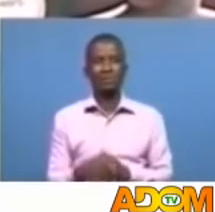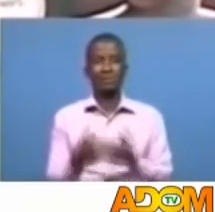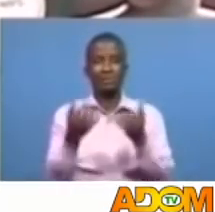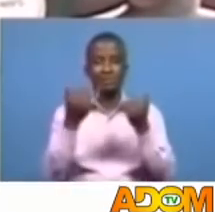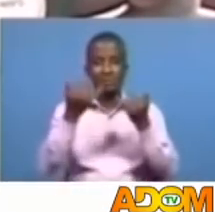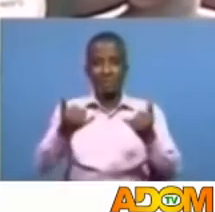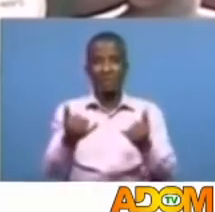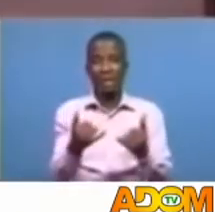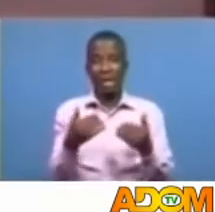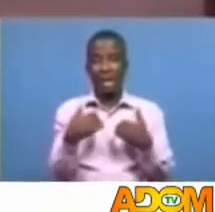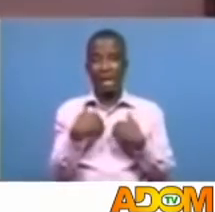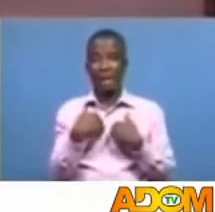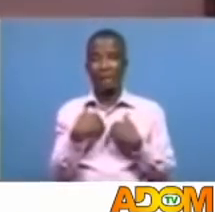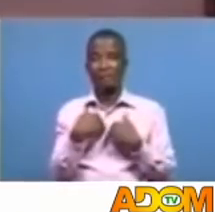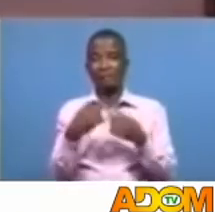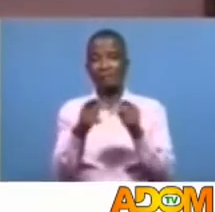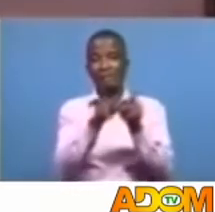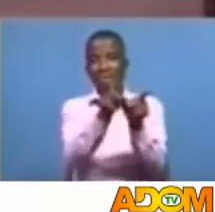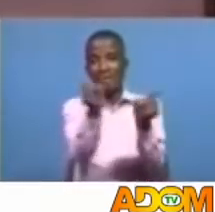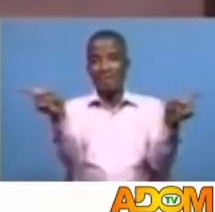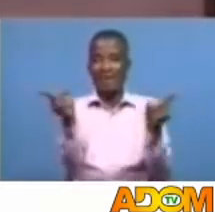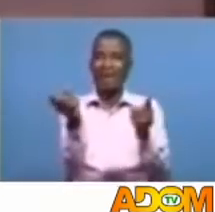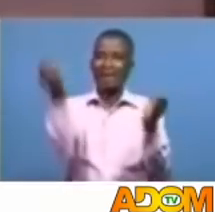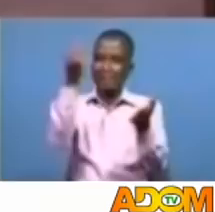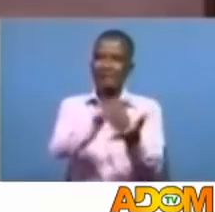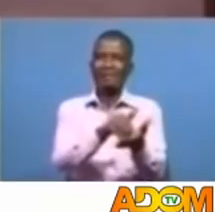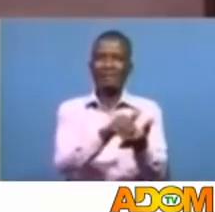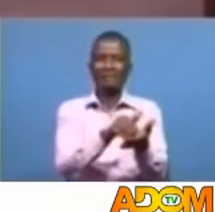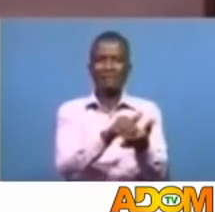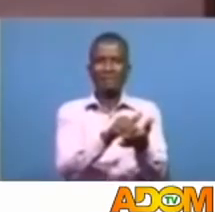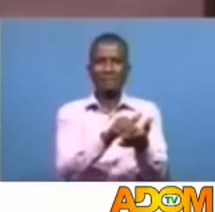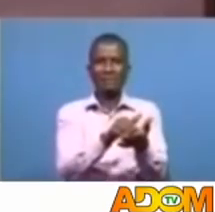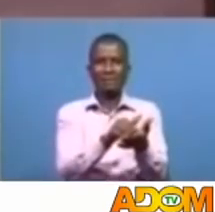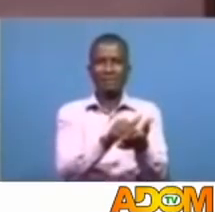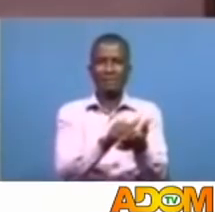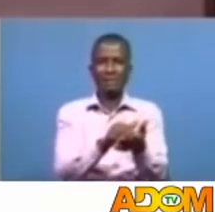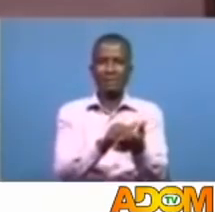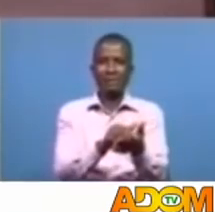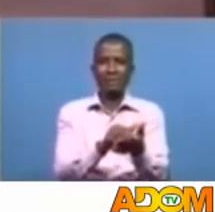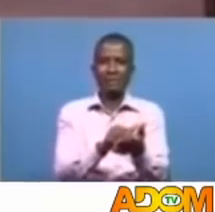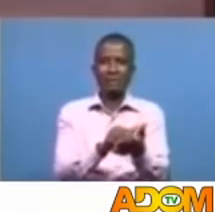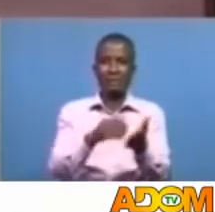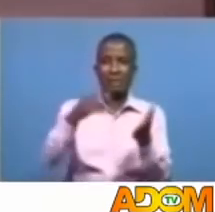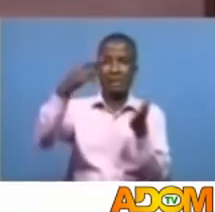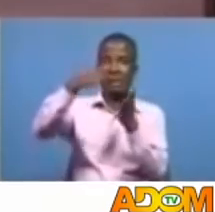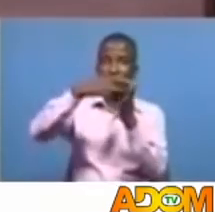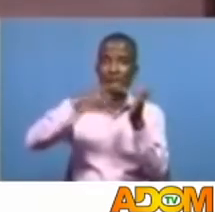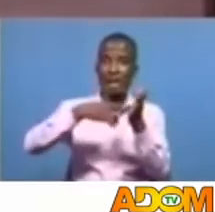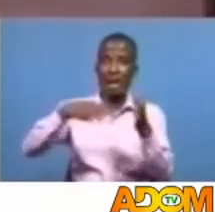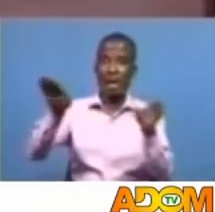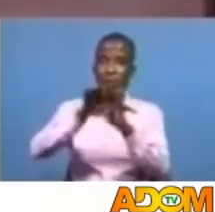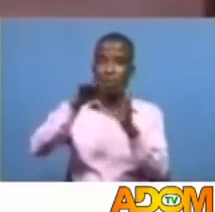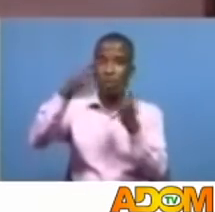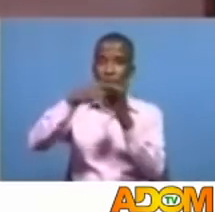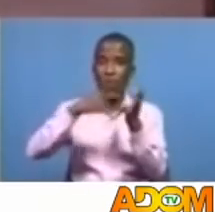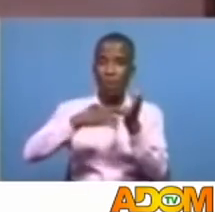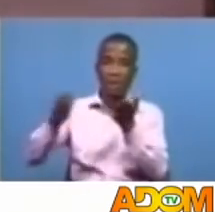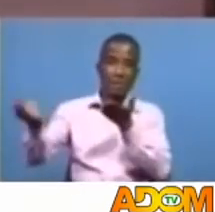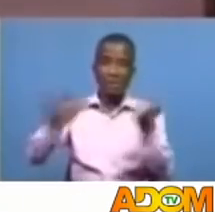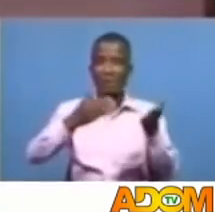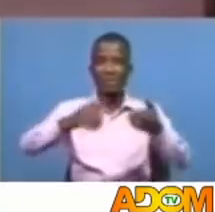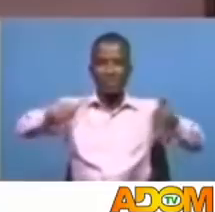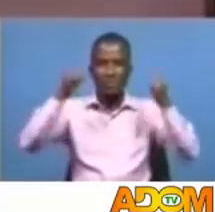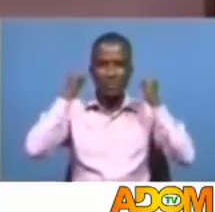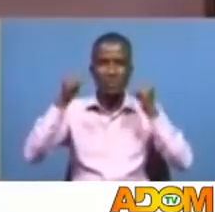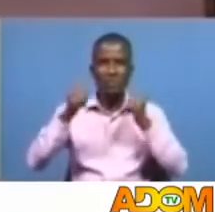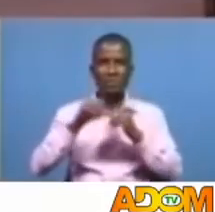since they have defied once more to file their closing address, this